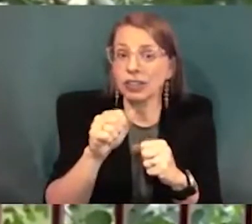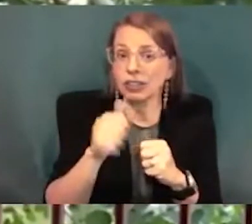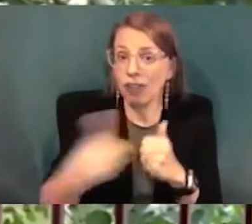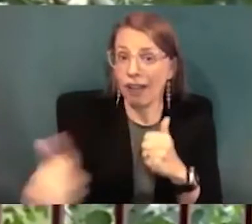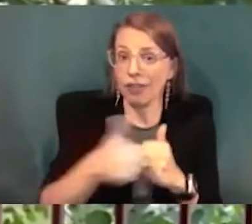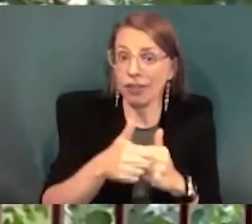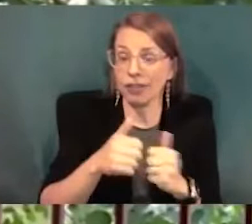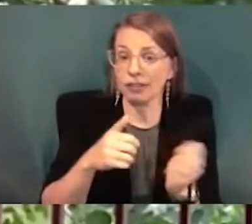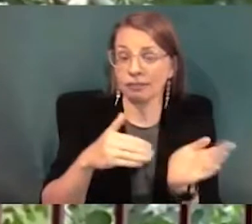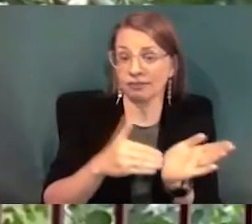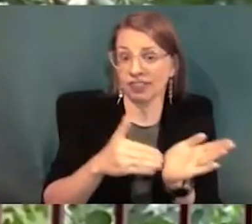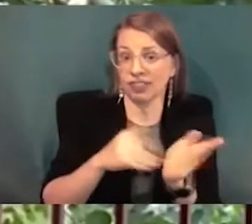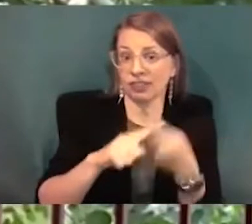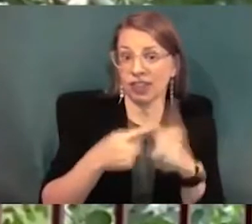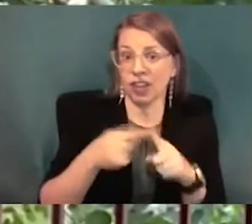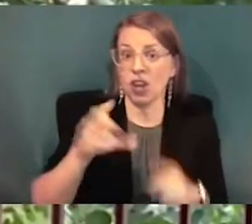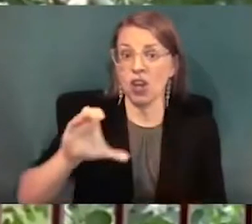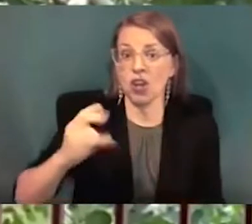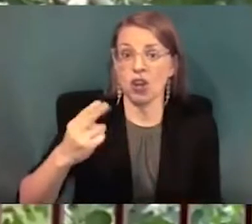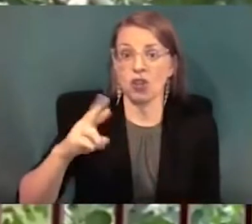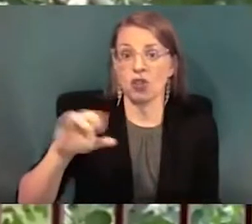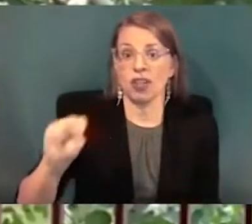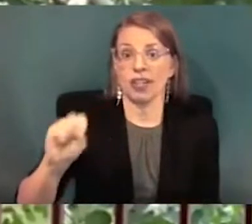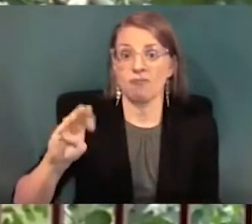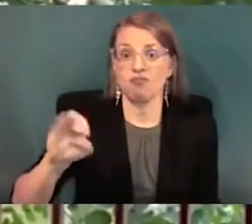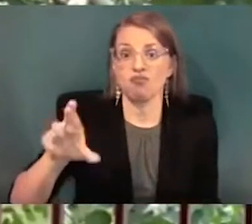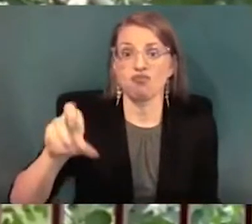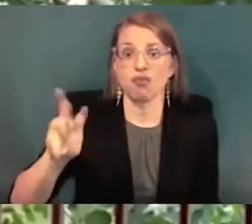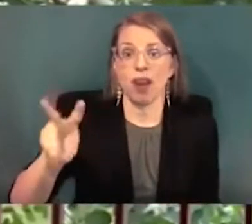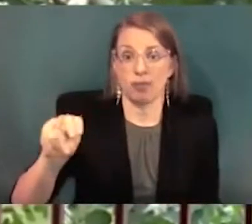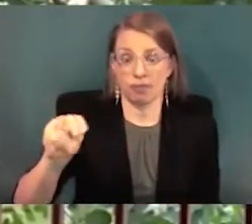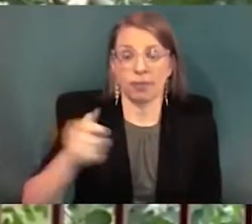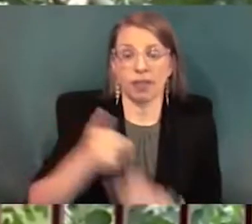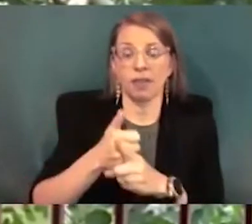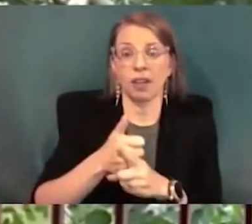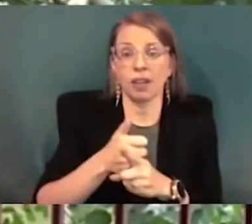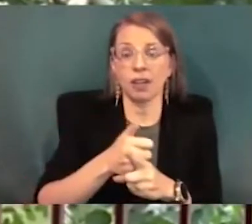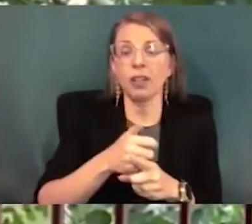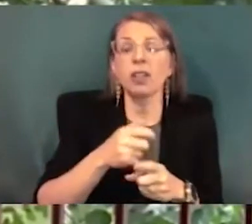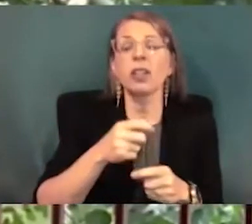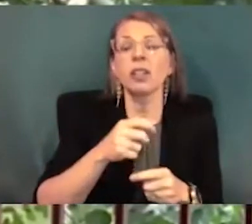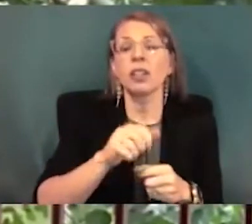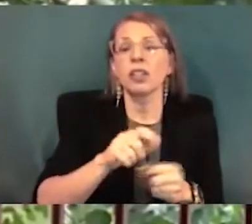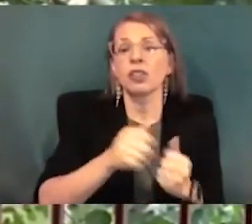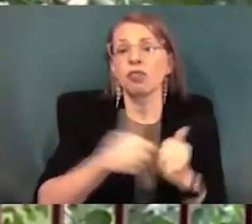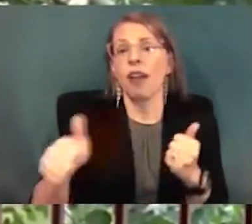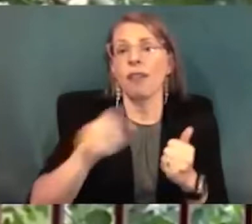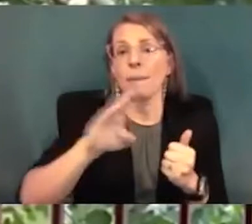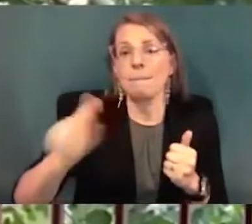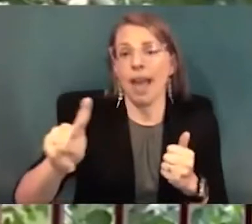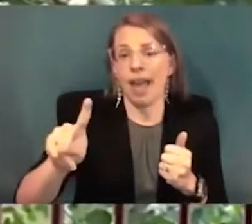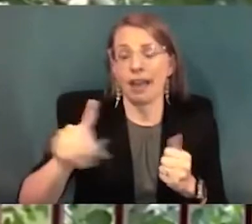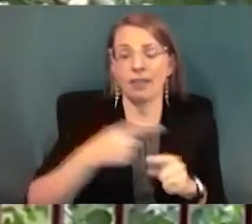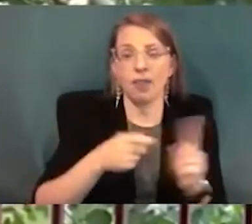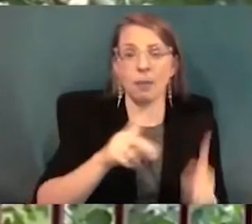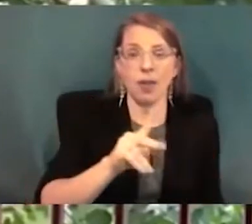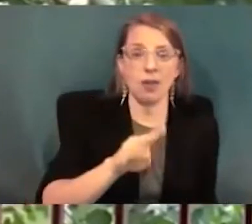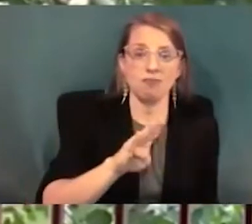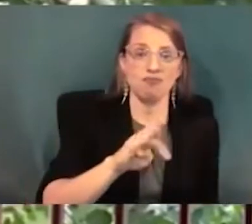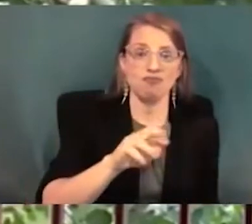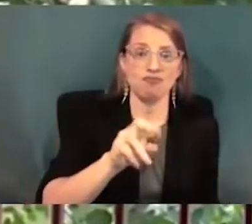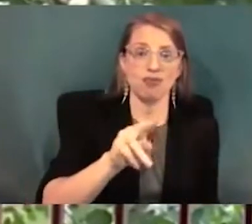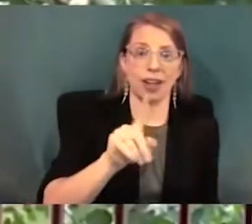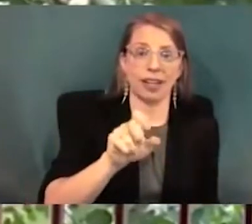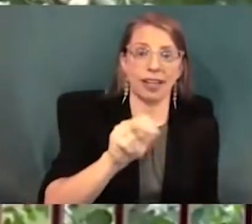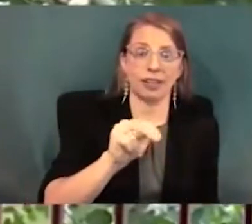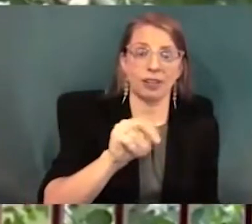and my friend Chris Brown, who's traveling back now from Breckenridge here back to Kansas City. But it's early